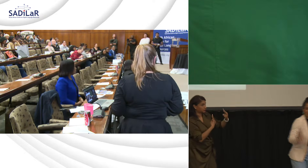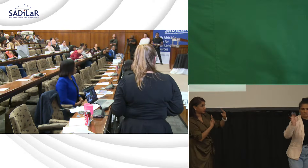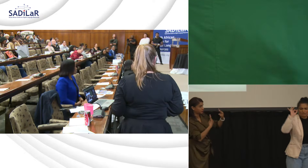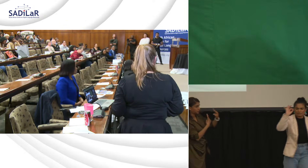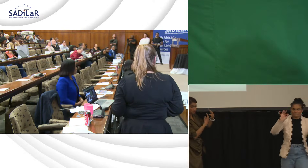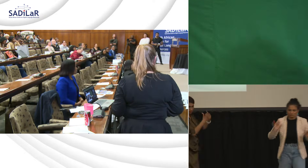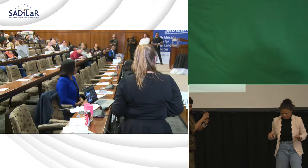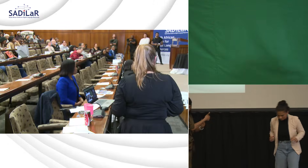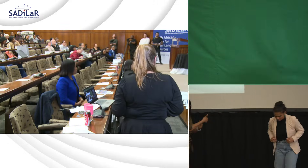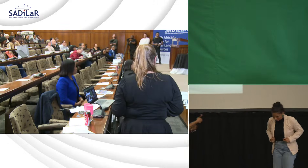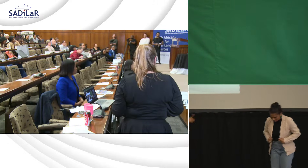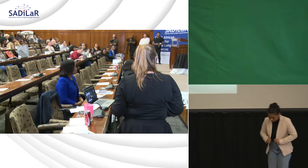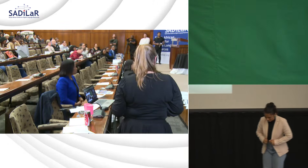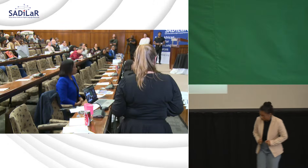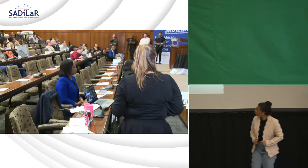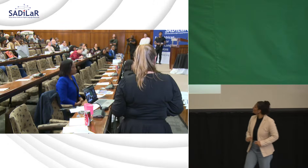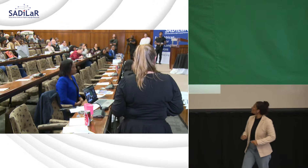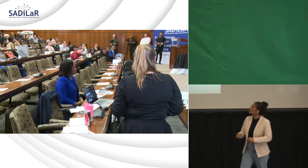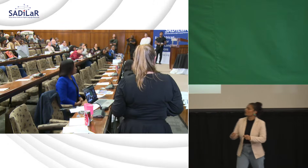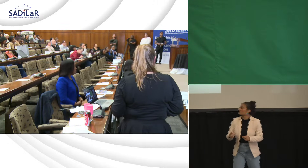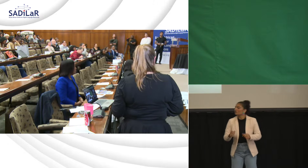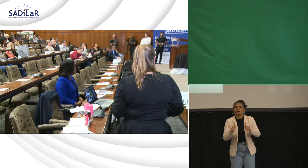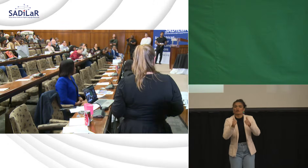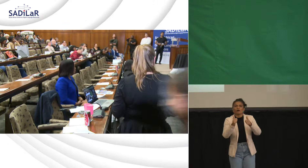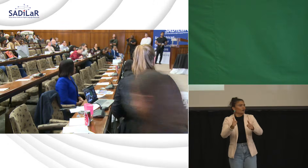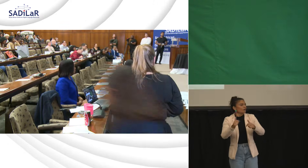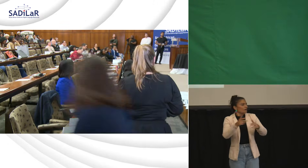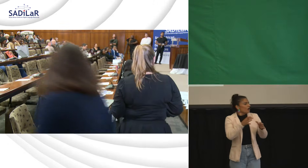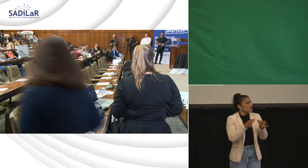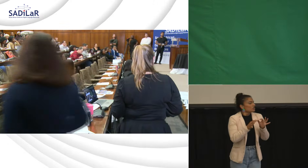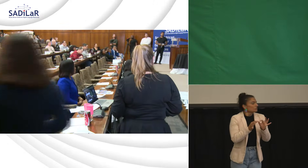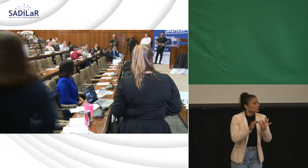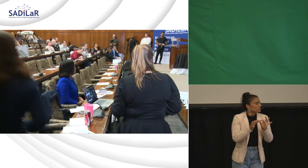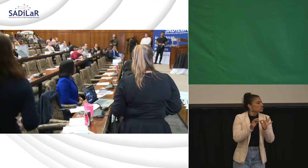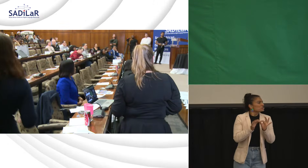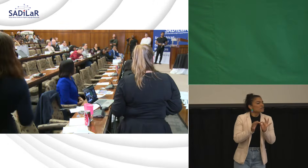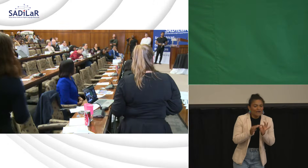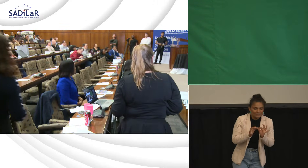Thank you. I think Aisha will answer those questions.